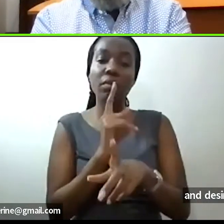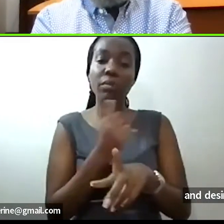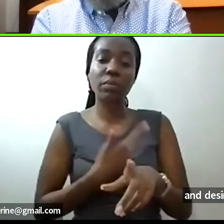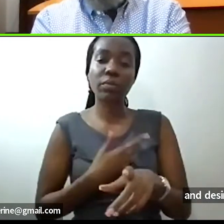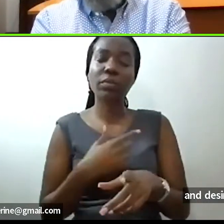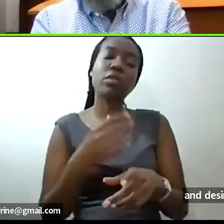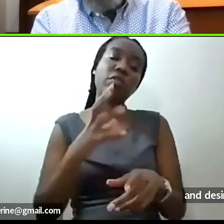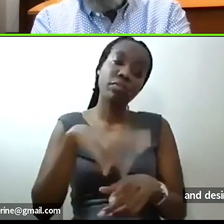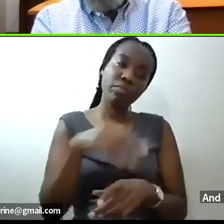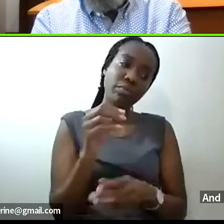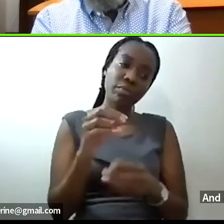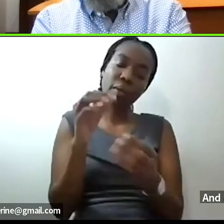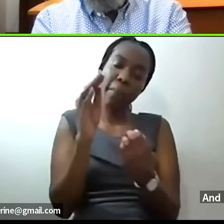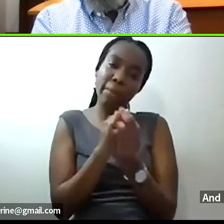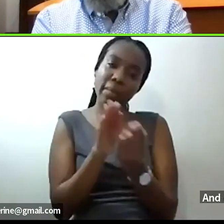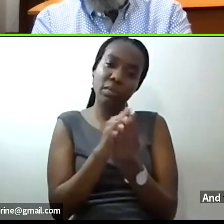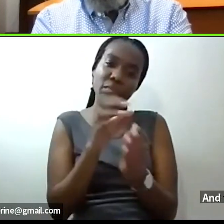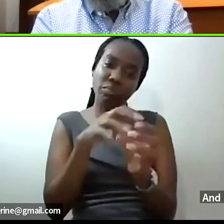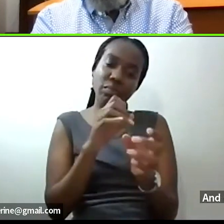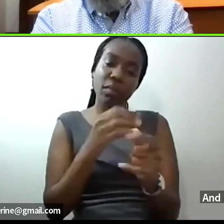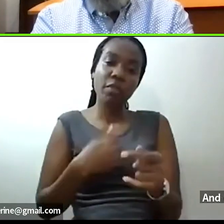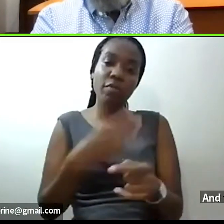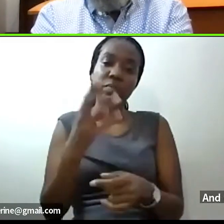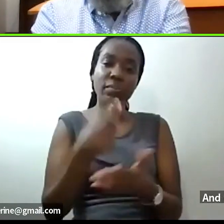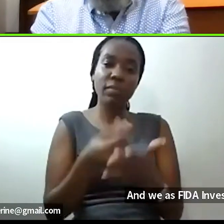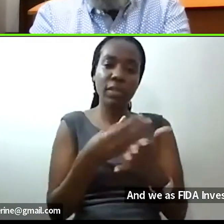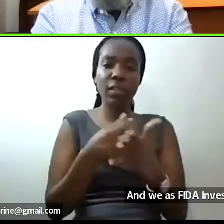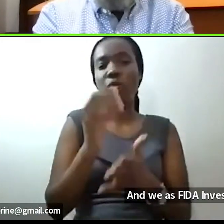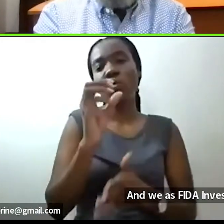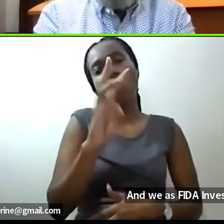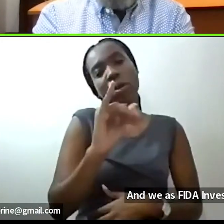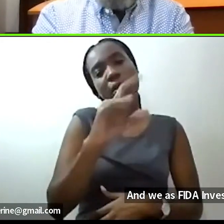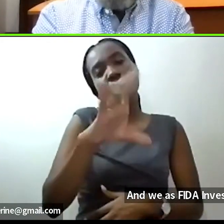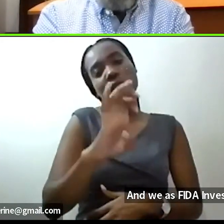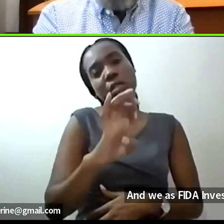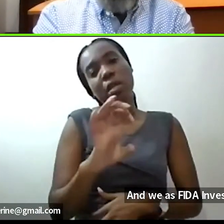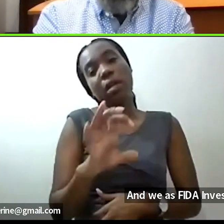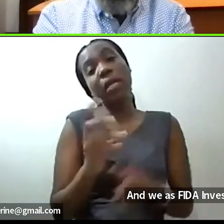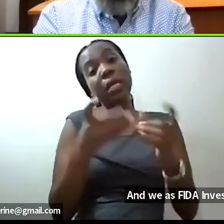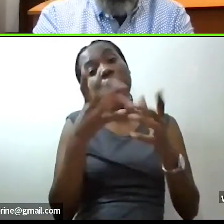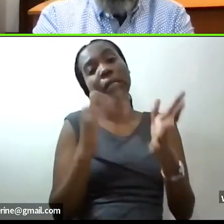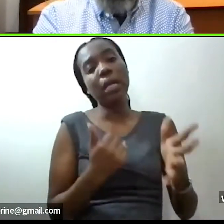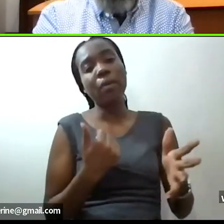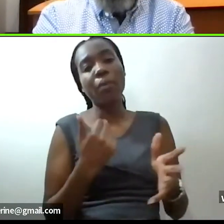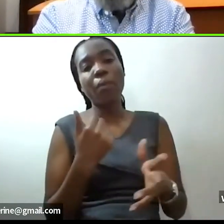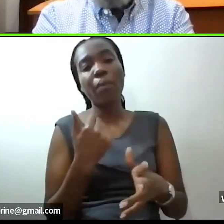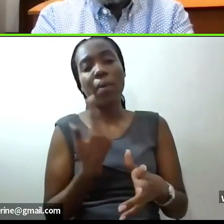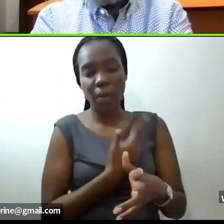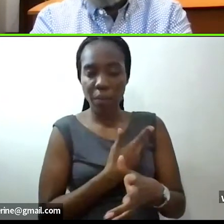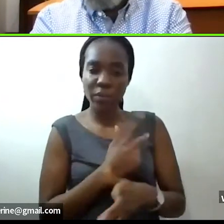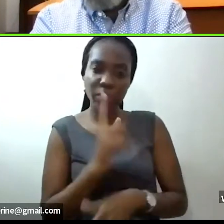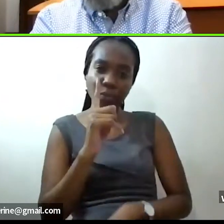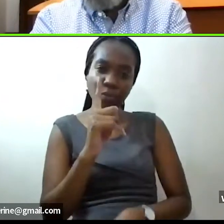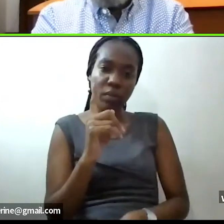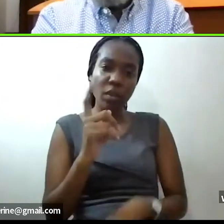we also have MoneyWise, which is one of our directors runs with it and